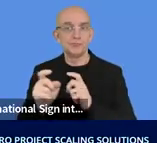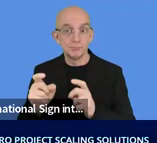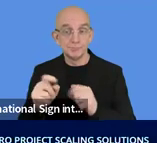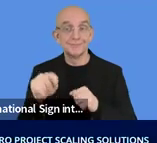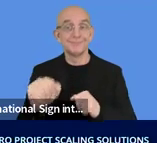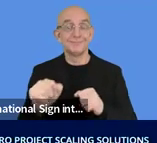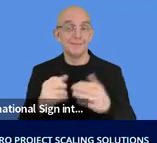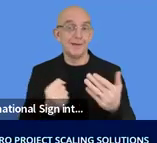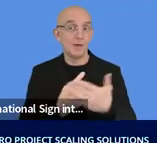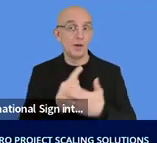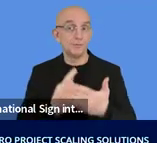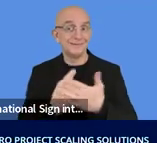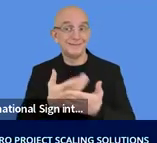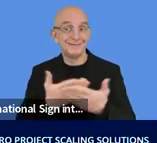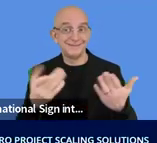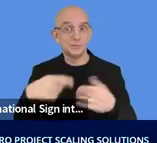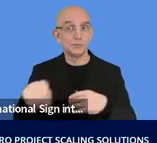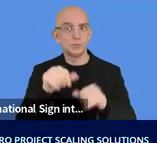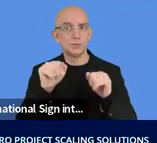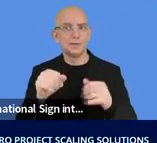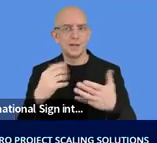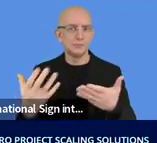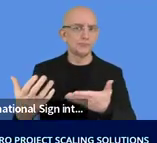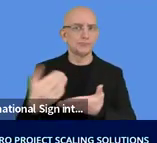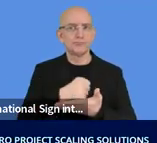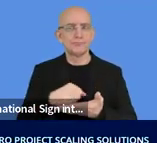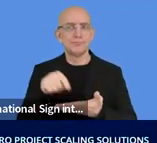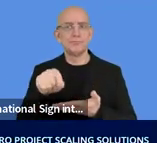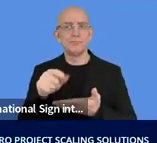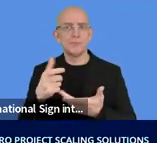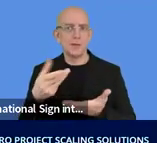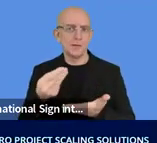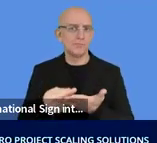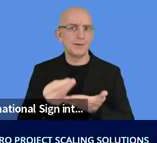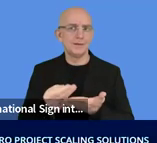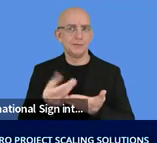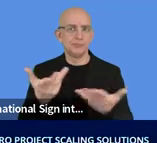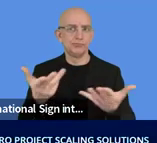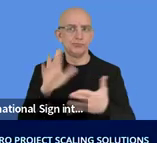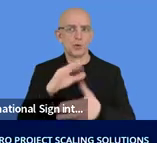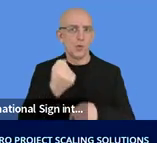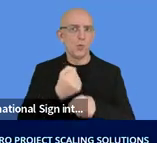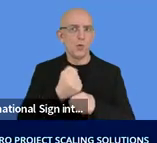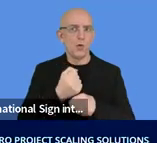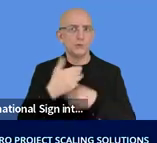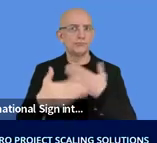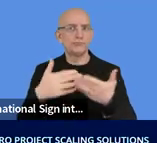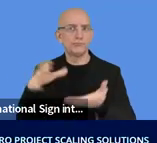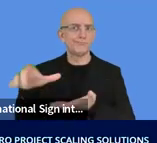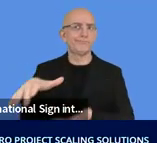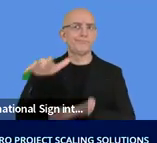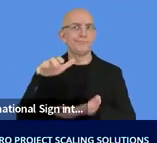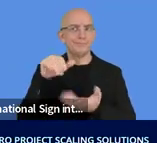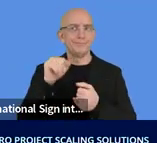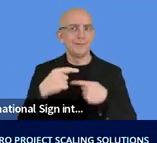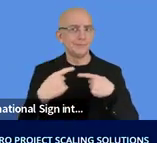generate revenue, to generate income, and make your work more sustainable. And as Margaret had already said, this is